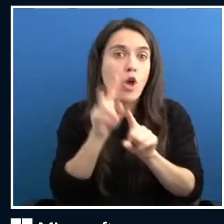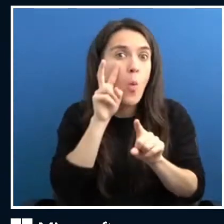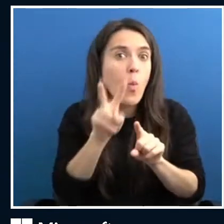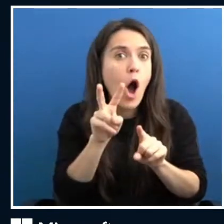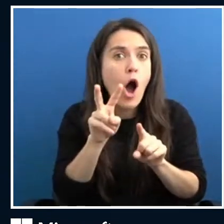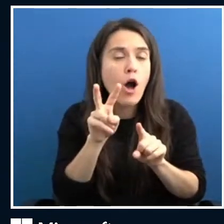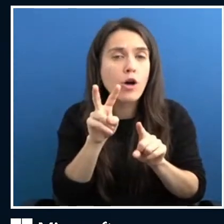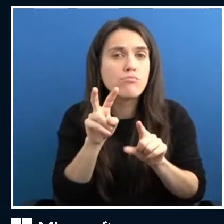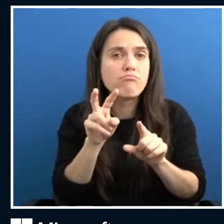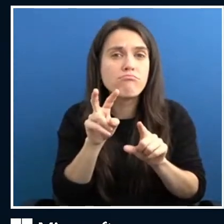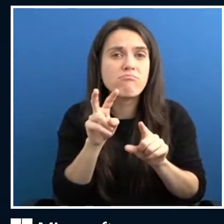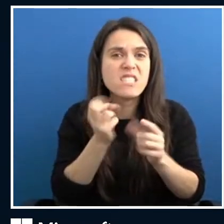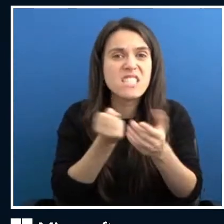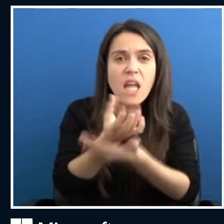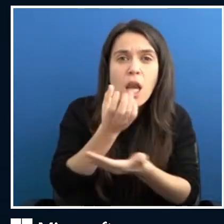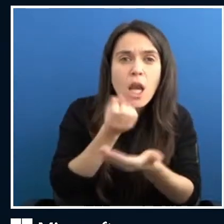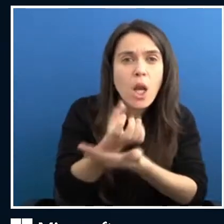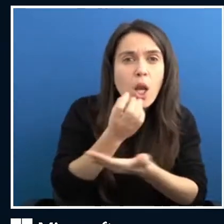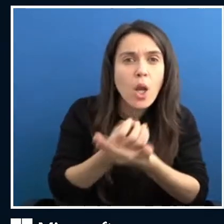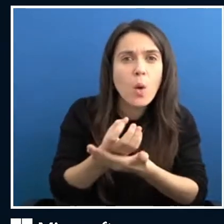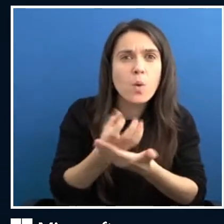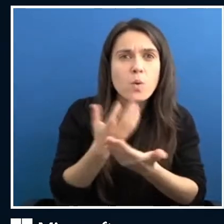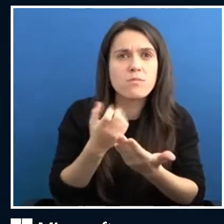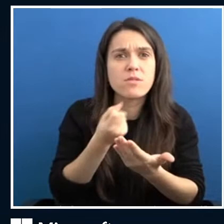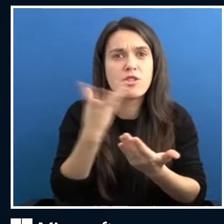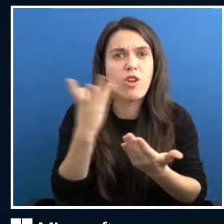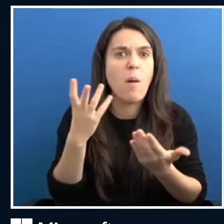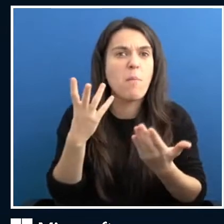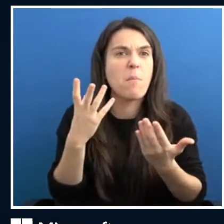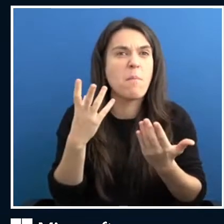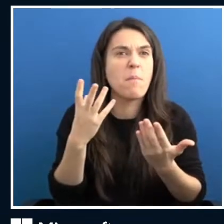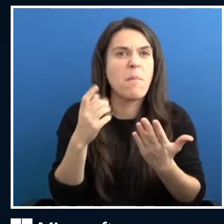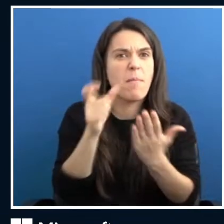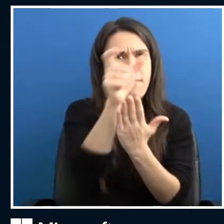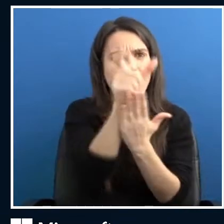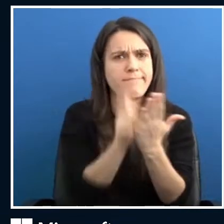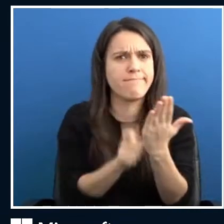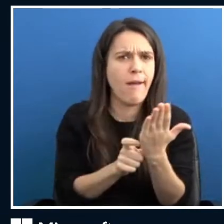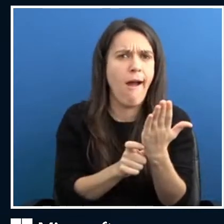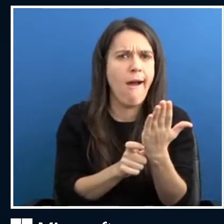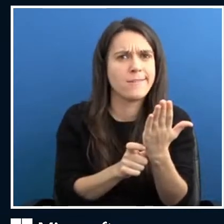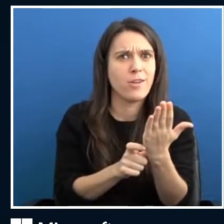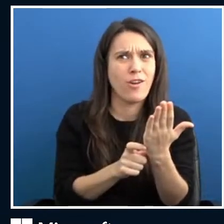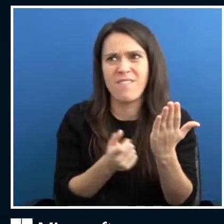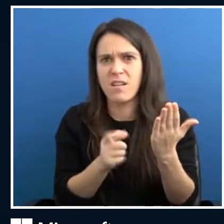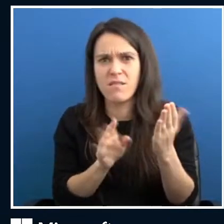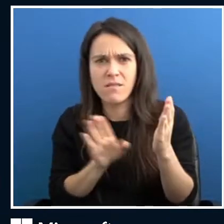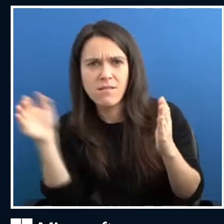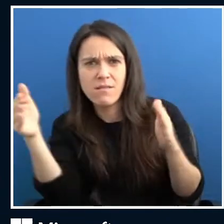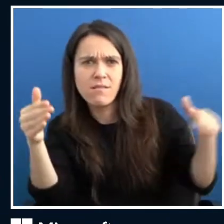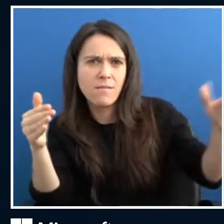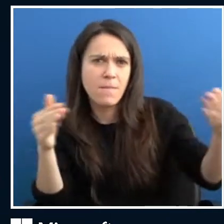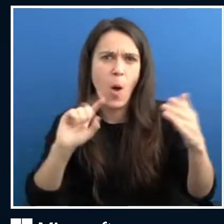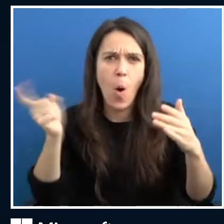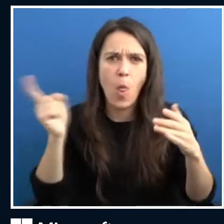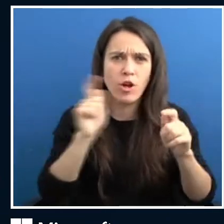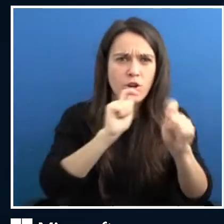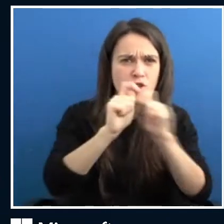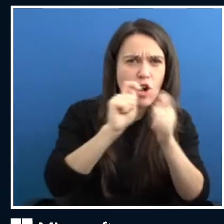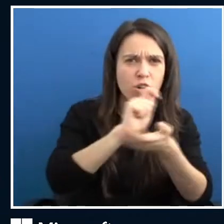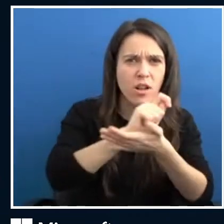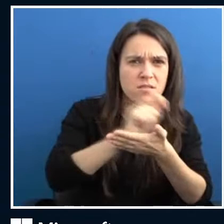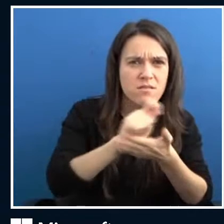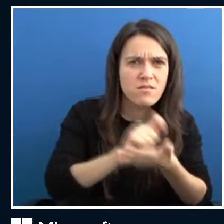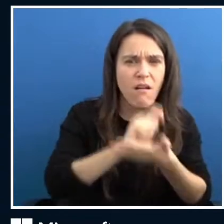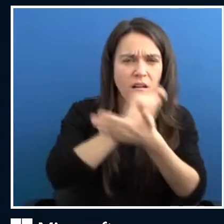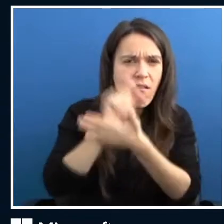out and it's not being carried by mainstream media so much, but so much is happening during this time that we're not realizing.